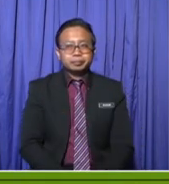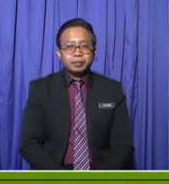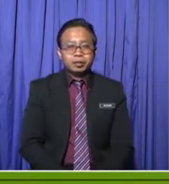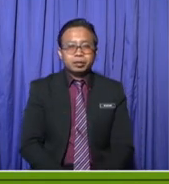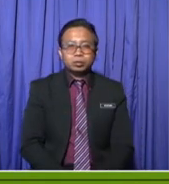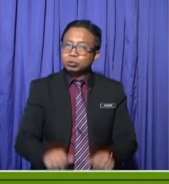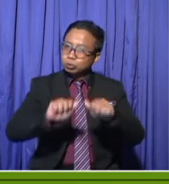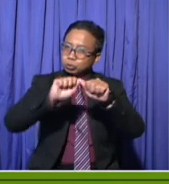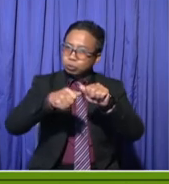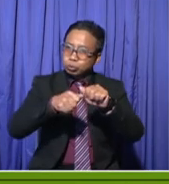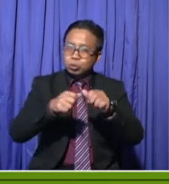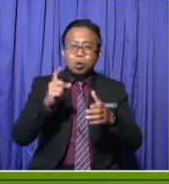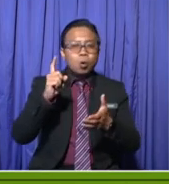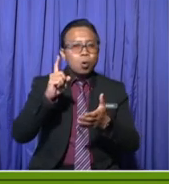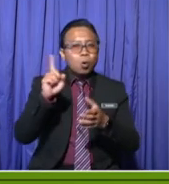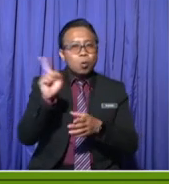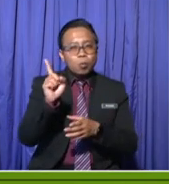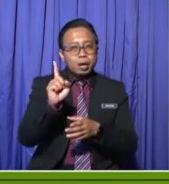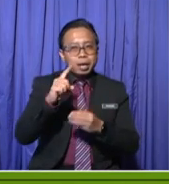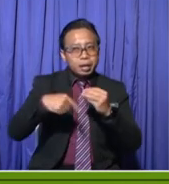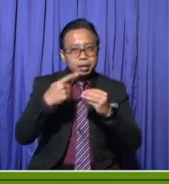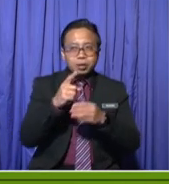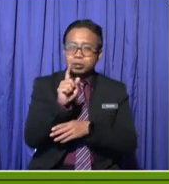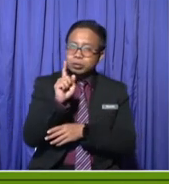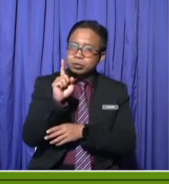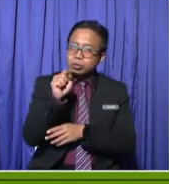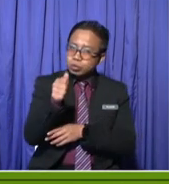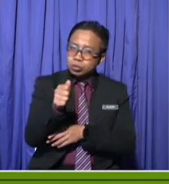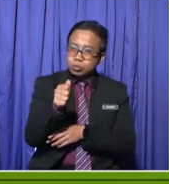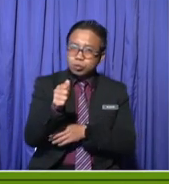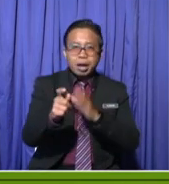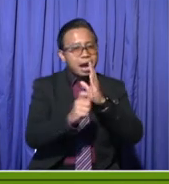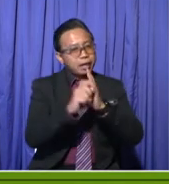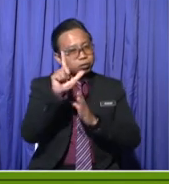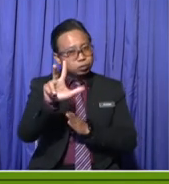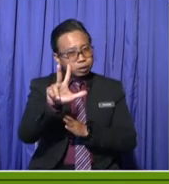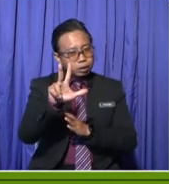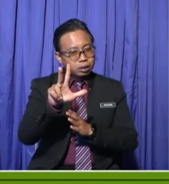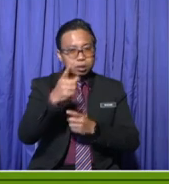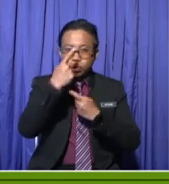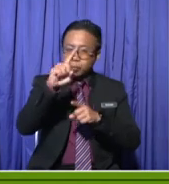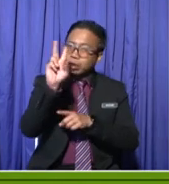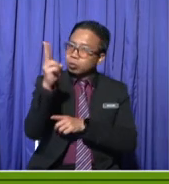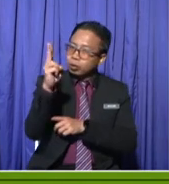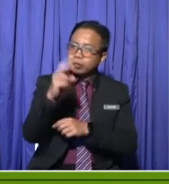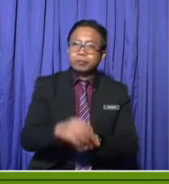So, when you add 3, your answer will be 12.